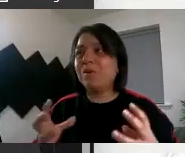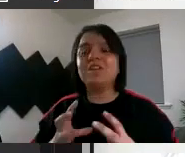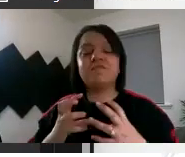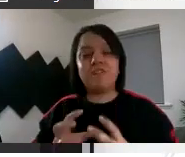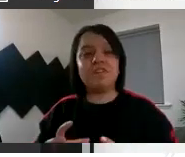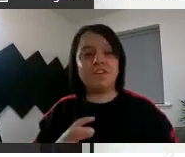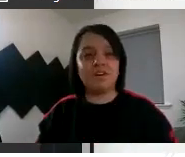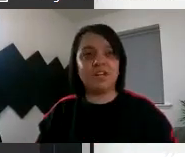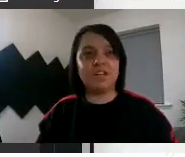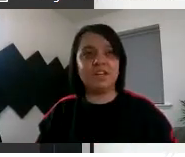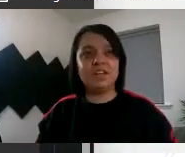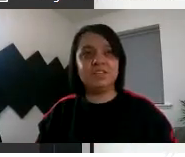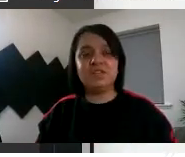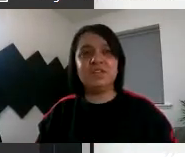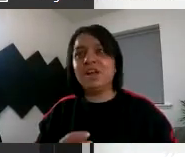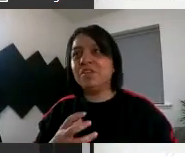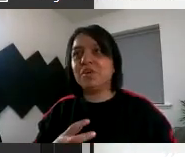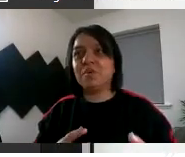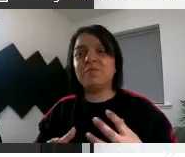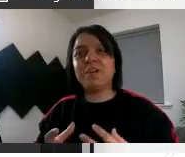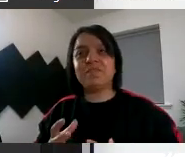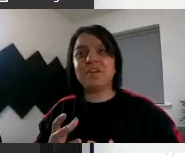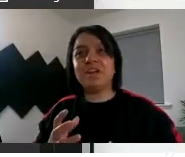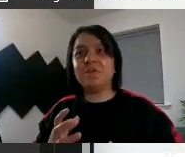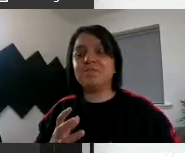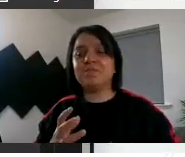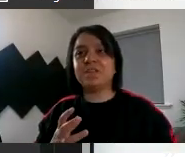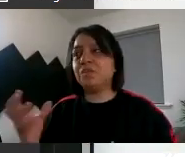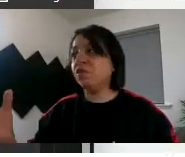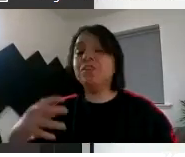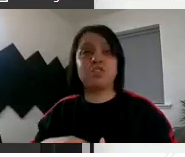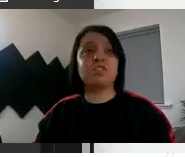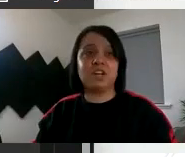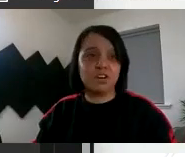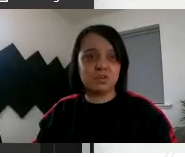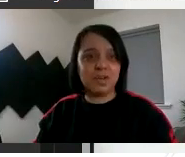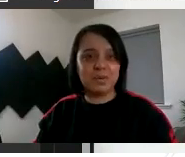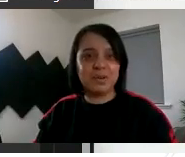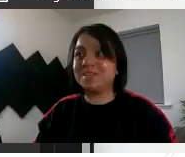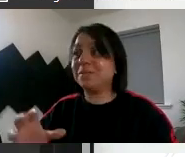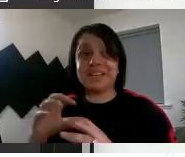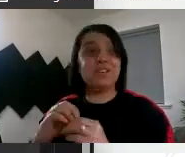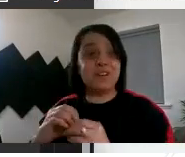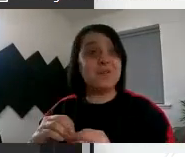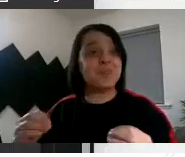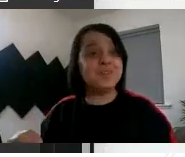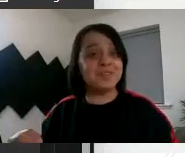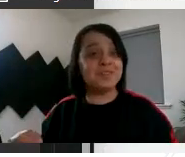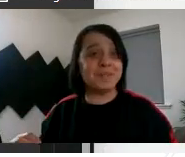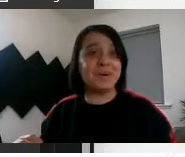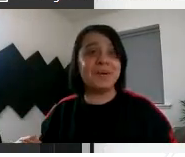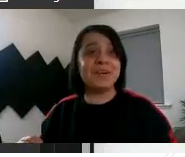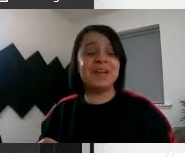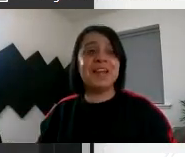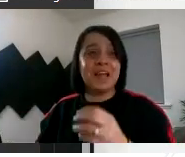but it's very Cockney to throw in a bit of... he normally throws in a lot of swear words, so that was actually very polite of him at